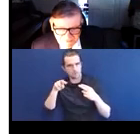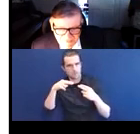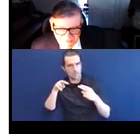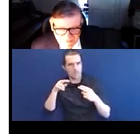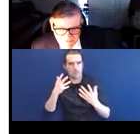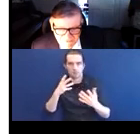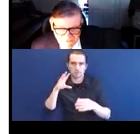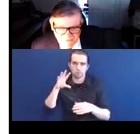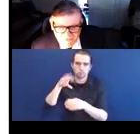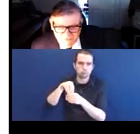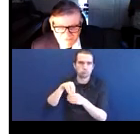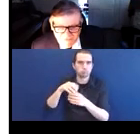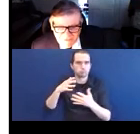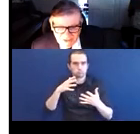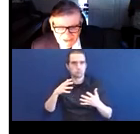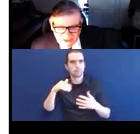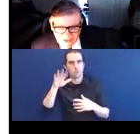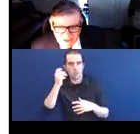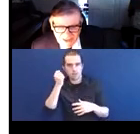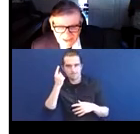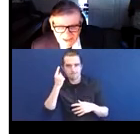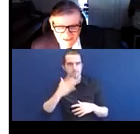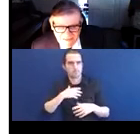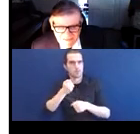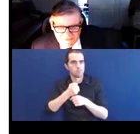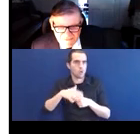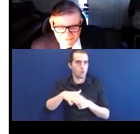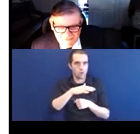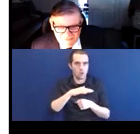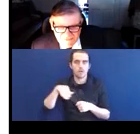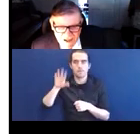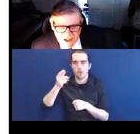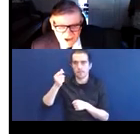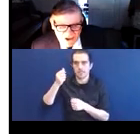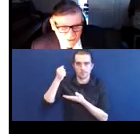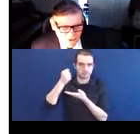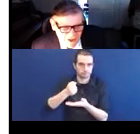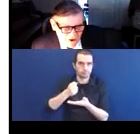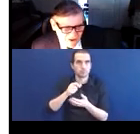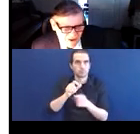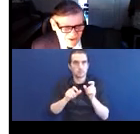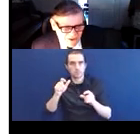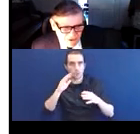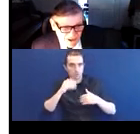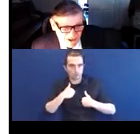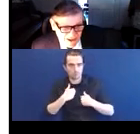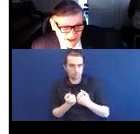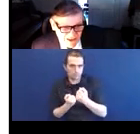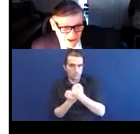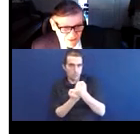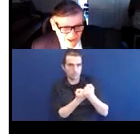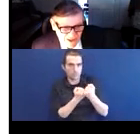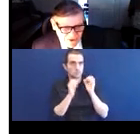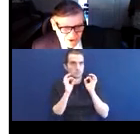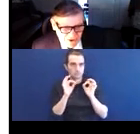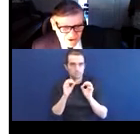employment needs, who is able to work but might need some help in certain areas. I'm going to stop it there, Laurie. Thanks. We were running out of time,